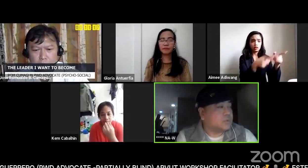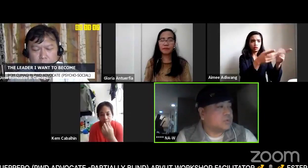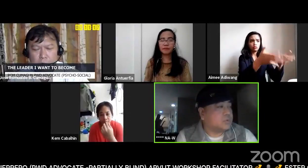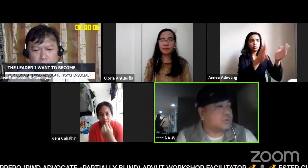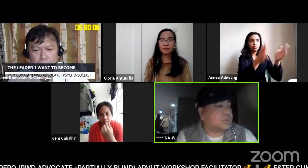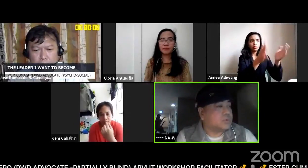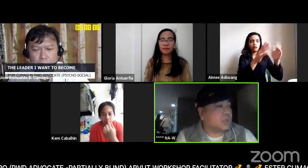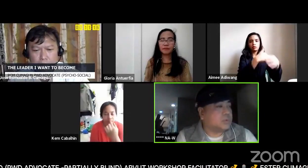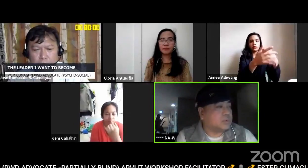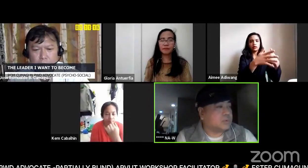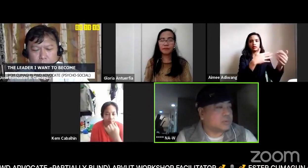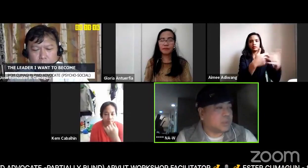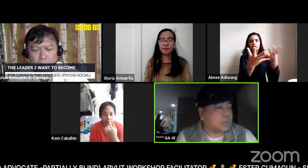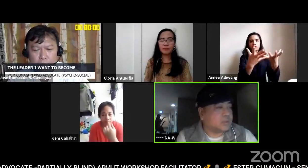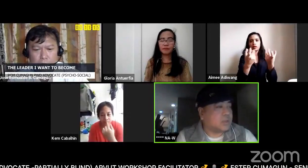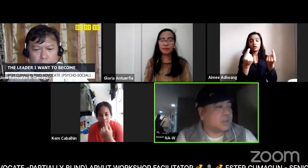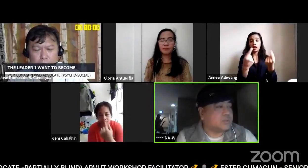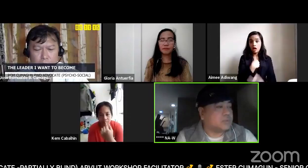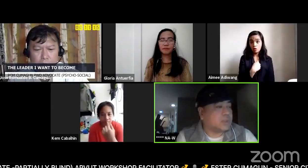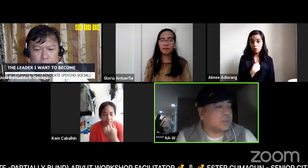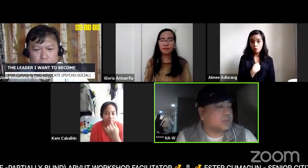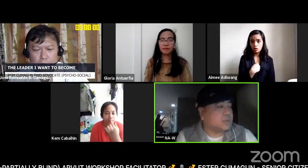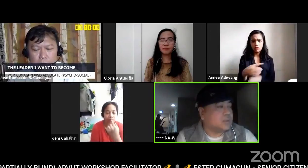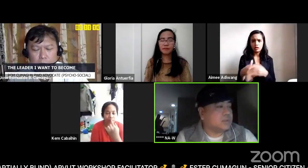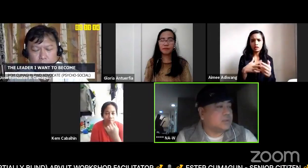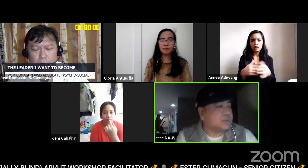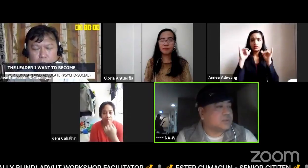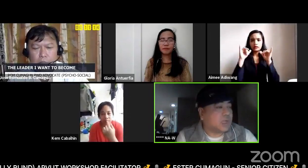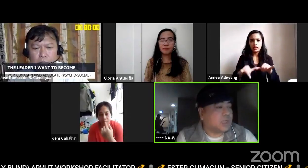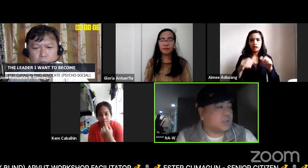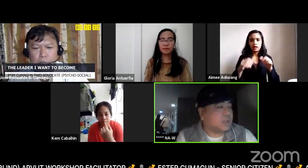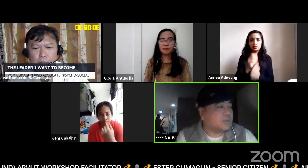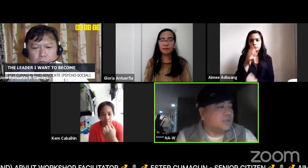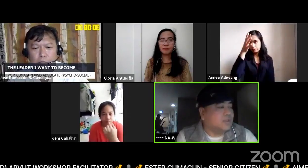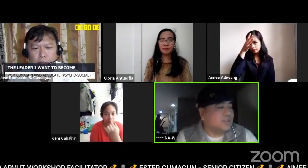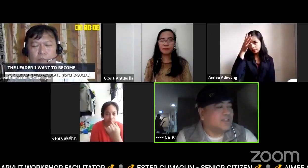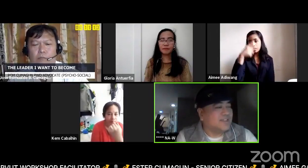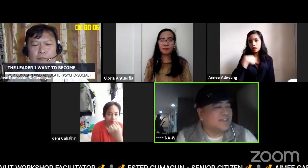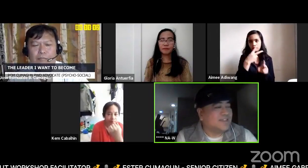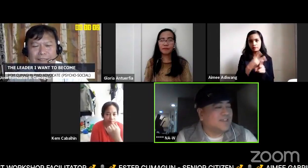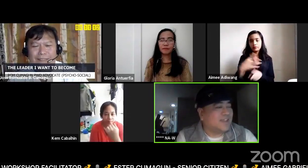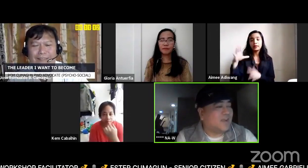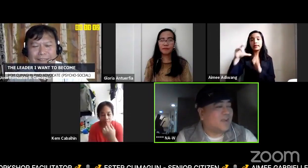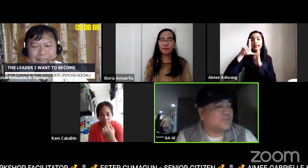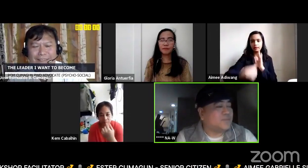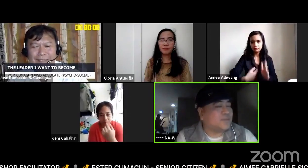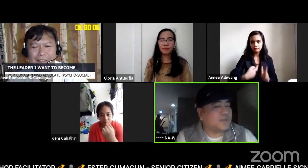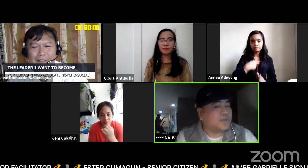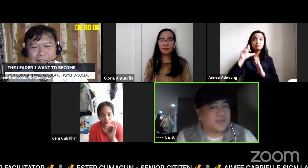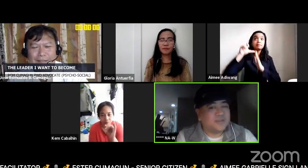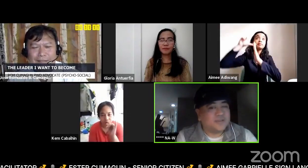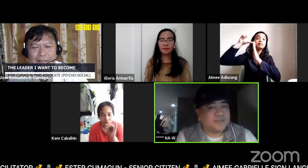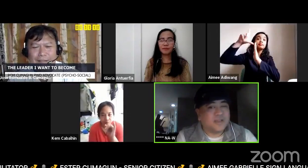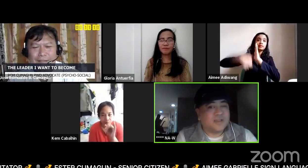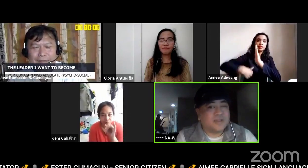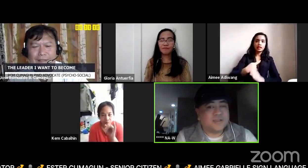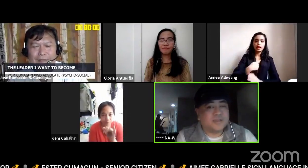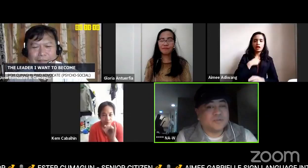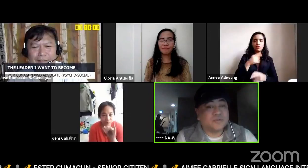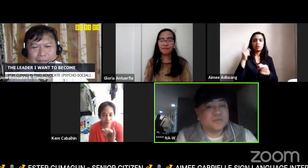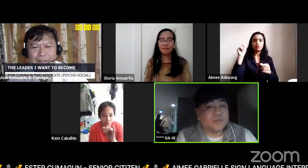you want to do. Ako, kahit ano muna, tsaka na lang ako. Ako na muna